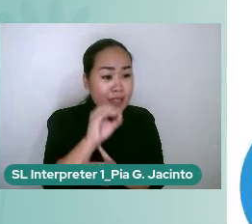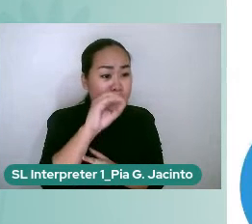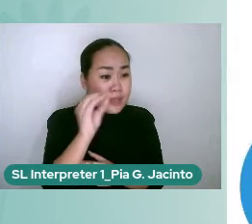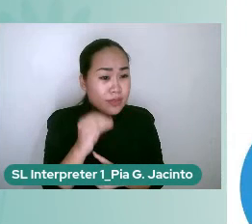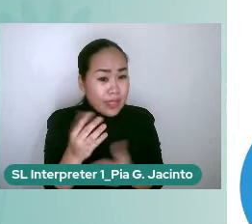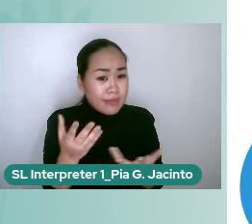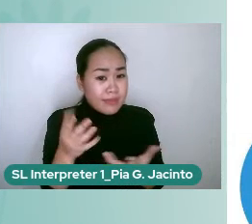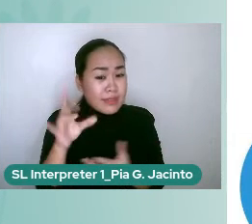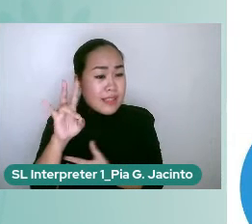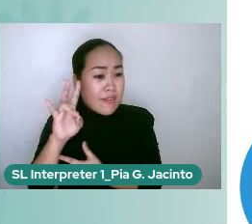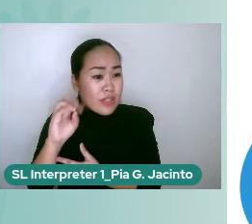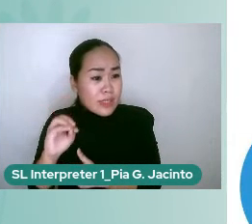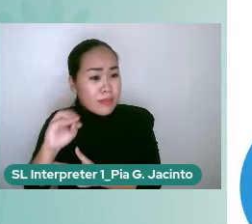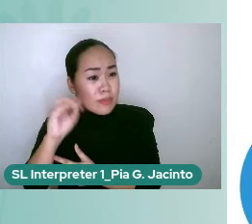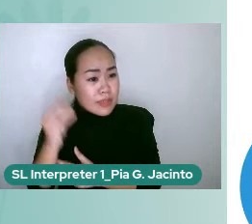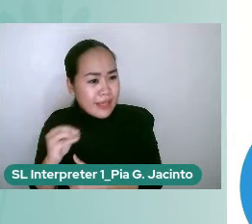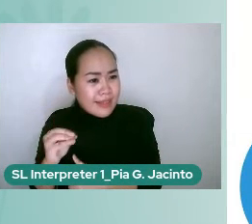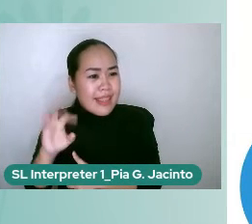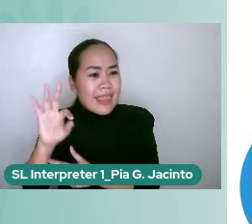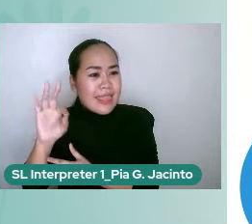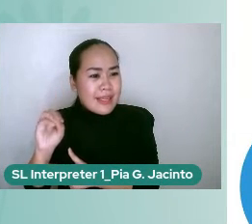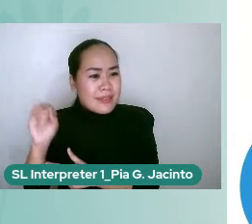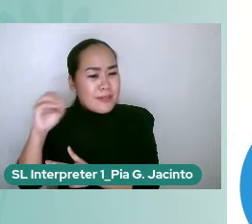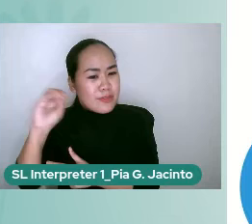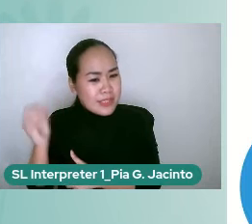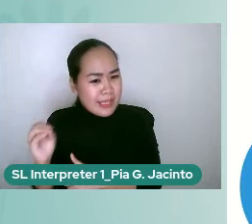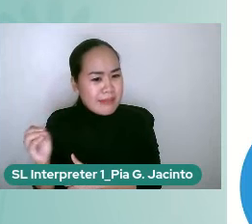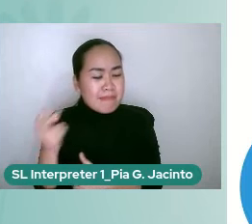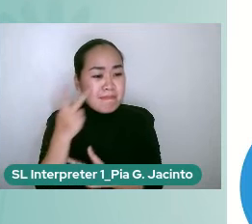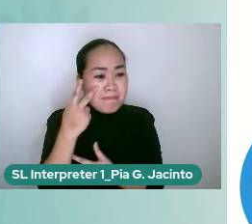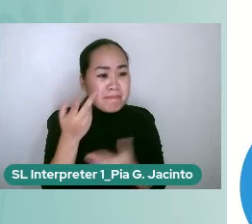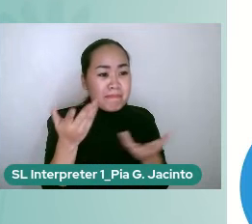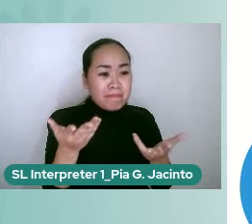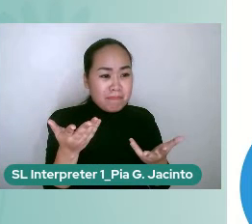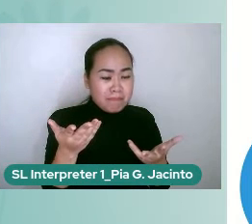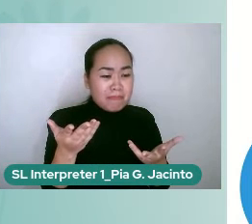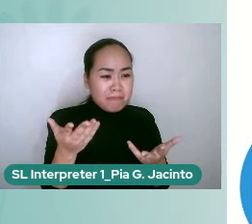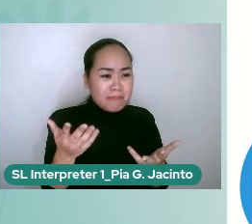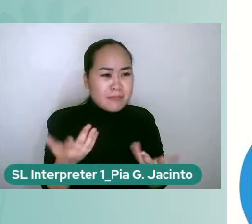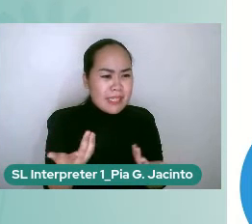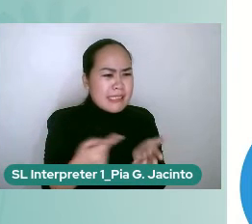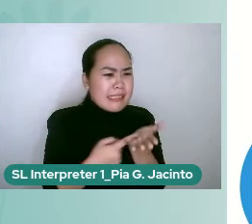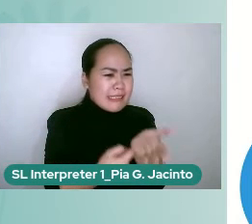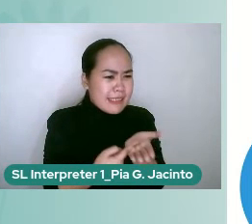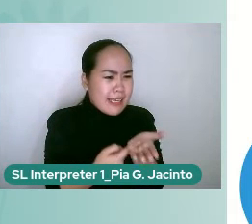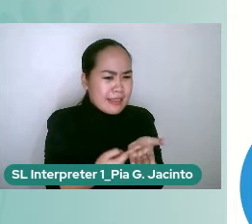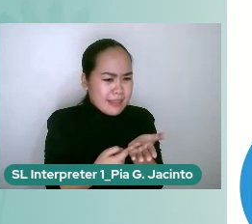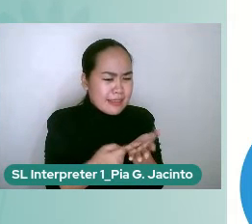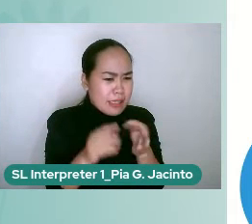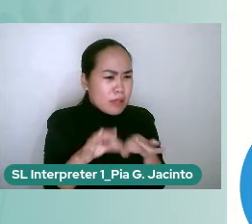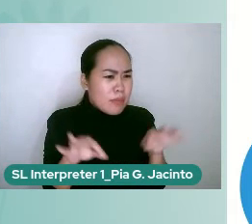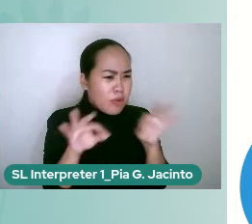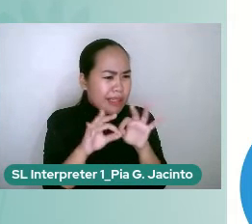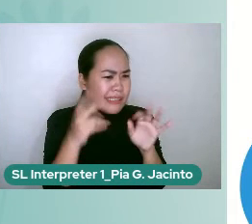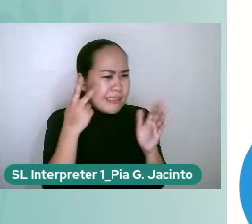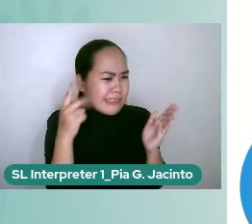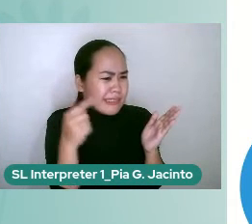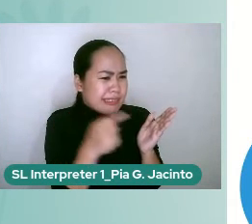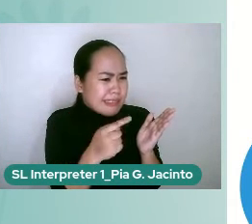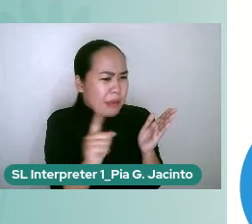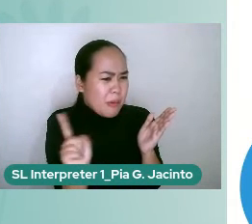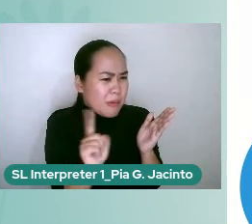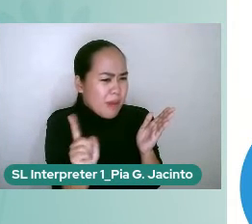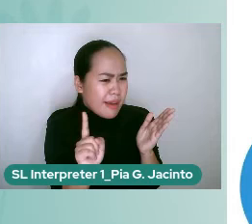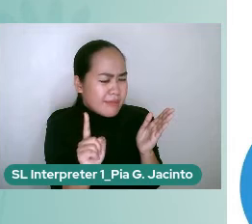the pillars of which we will be discussing throughout this 2-day workshop. But it's important to recognize also one of the